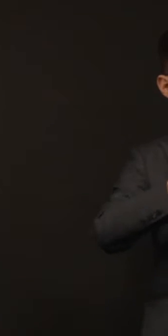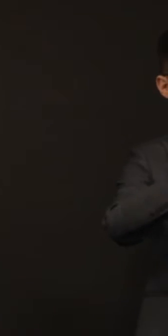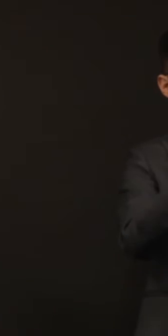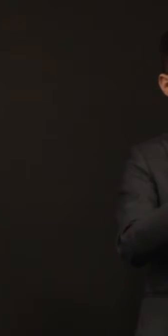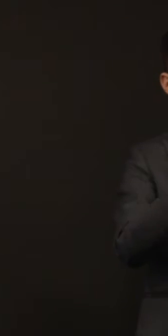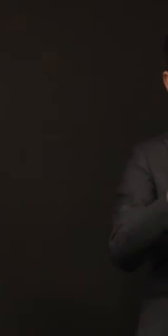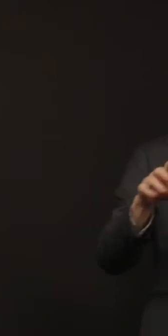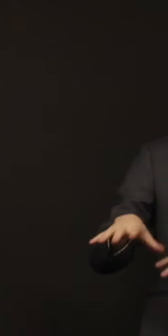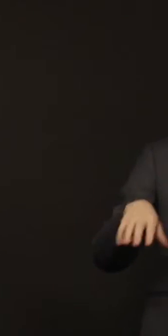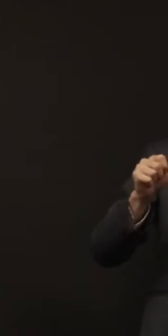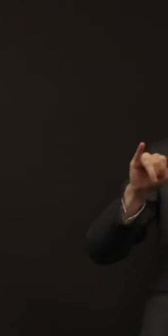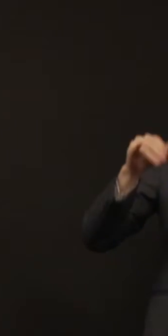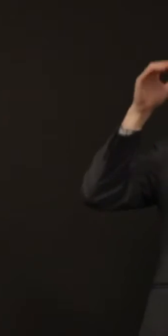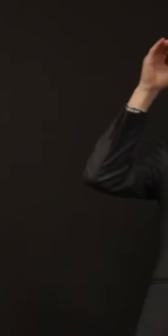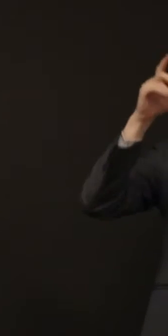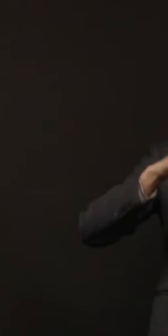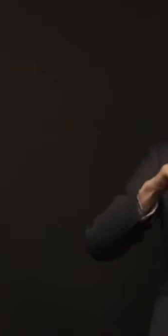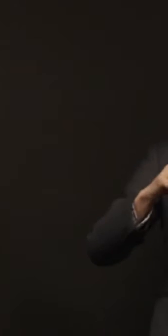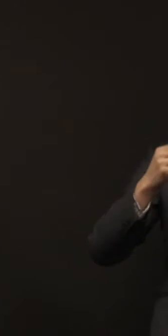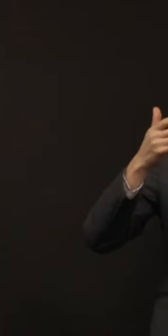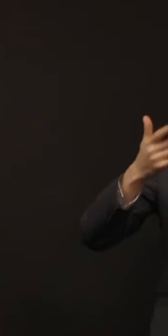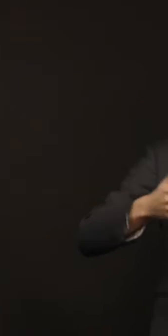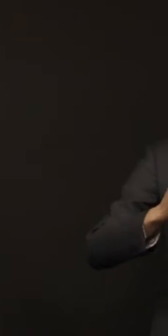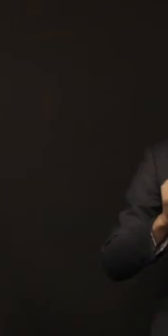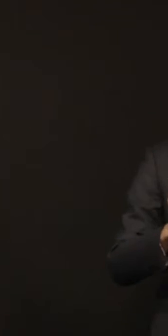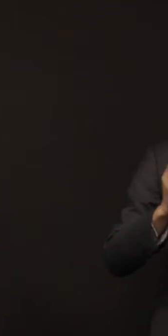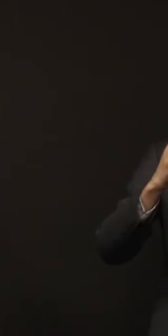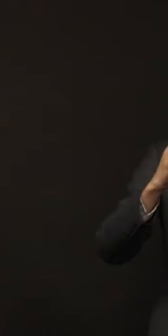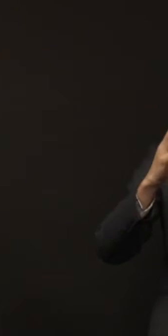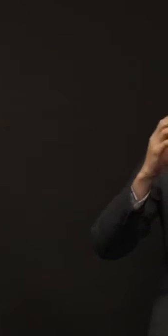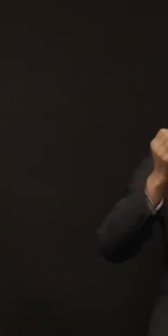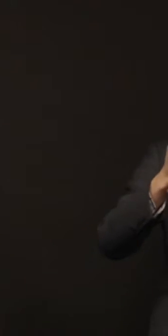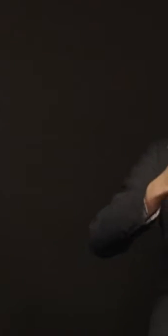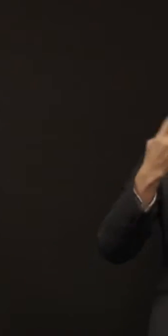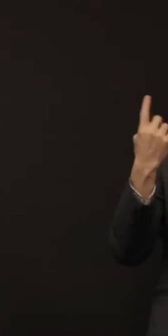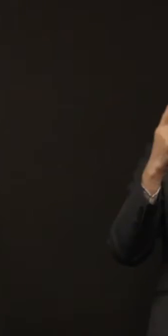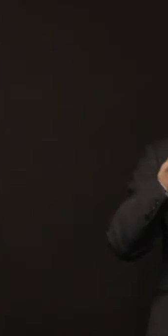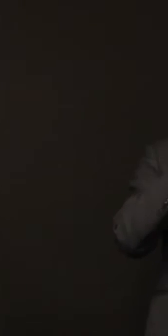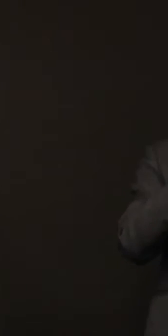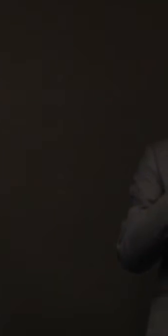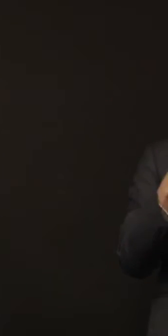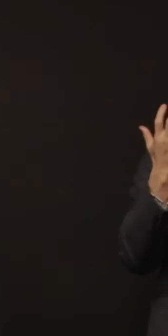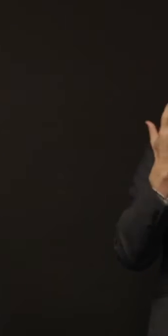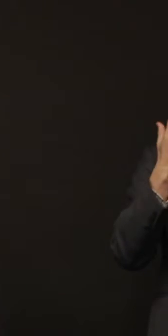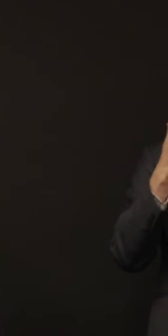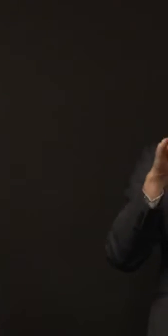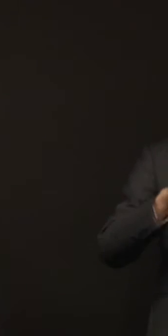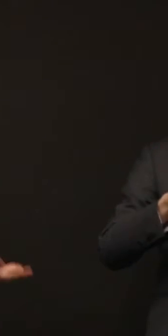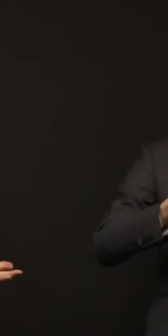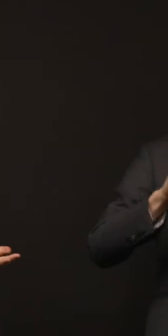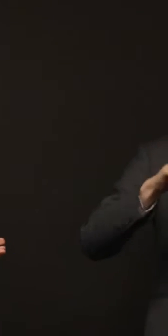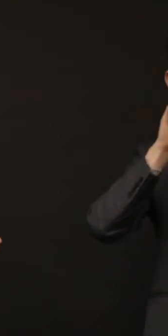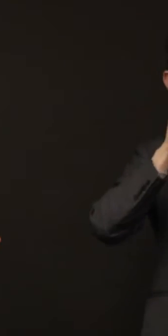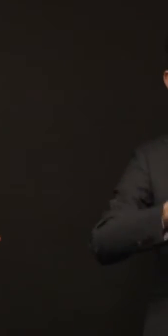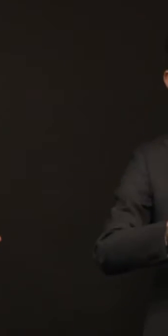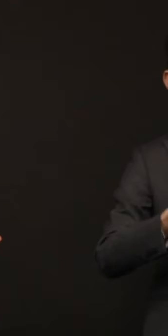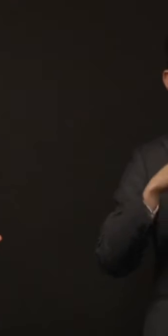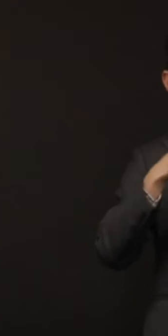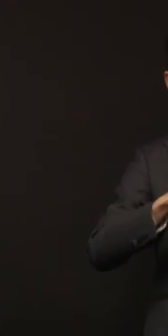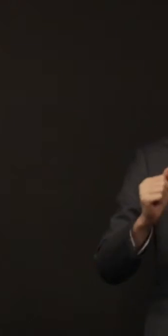she's taken it and she's created something that is truly not to be believed. I mean, you've created